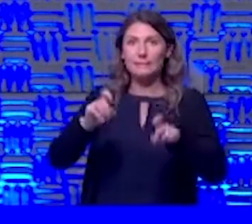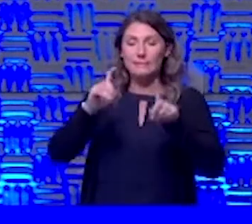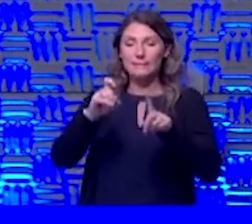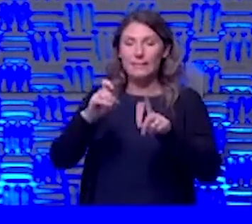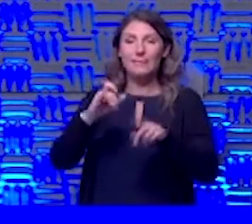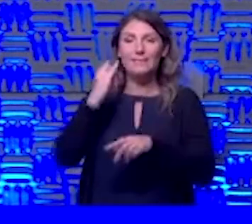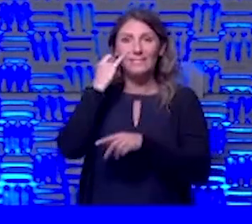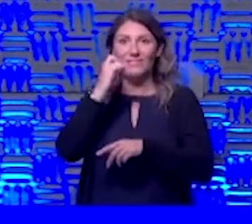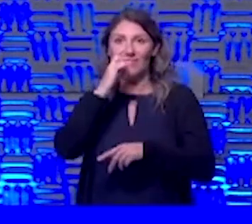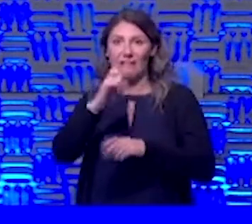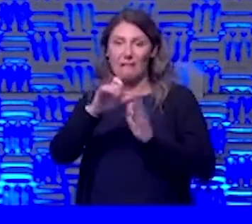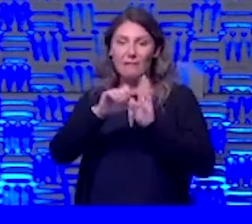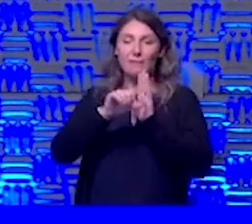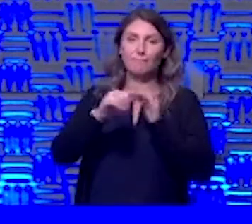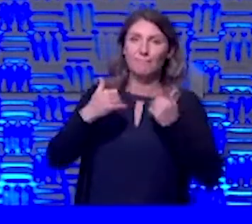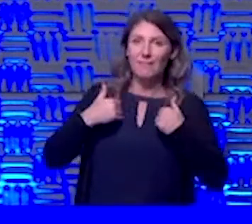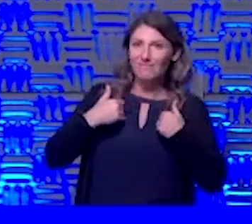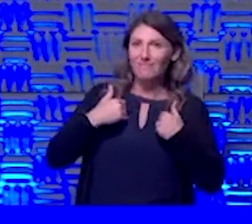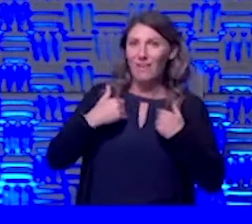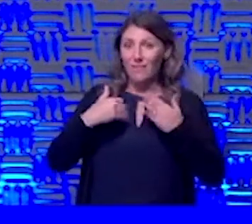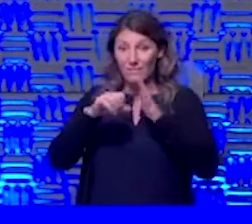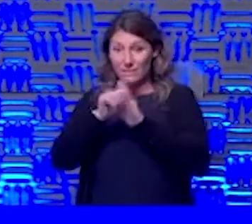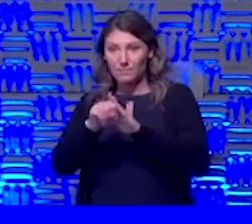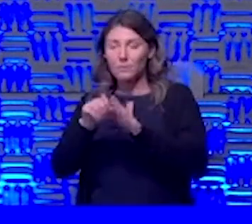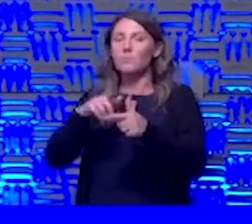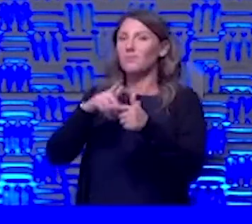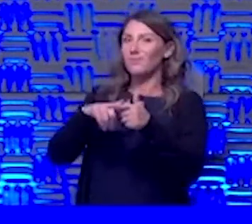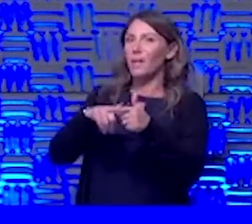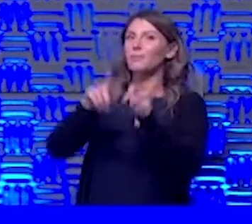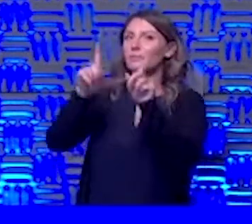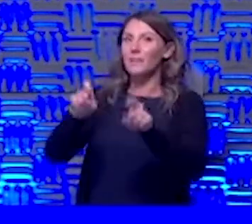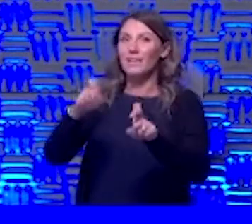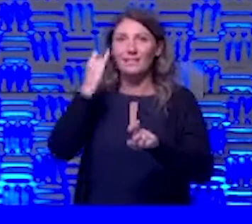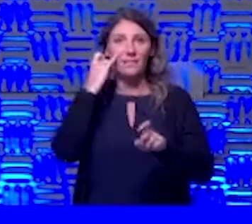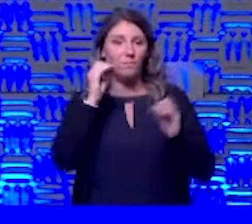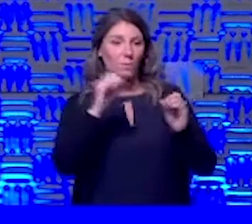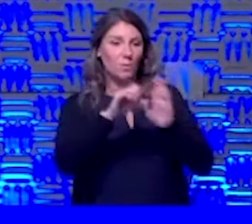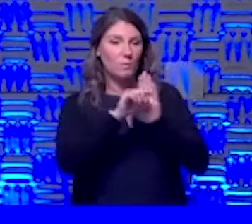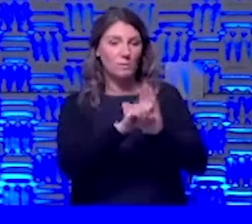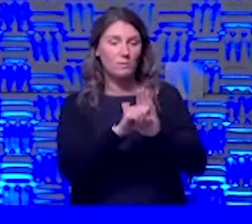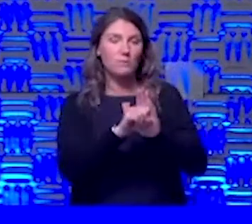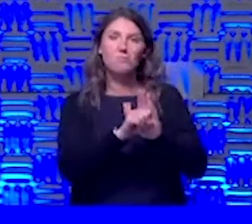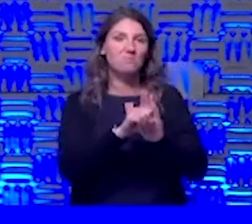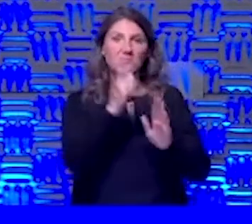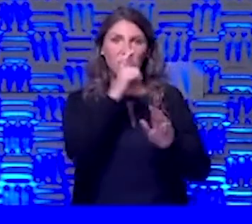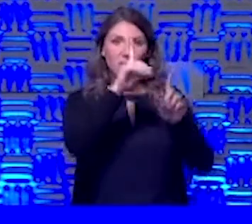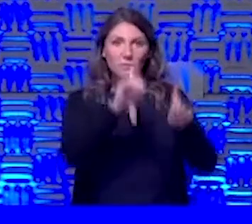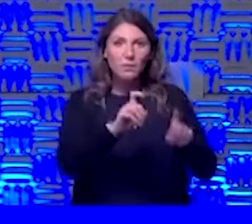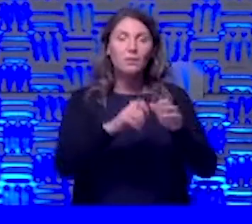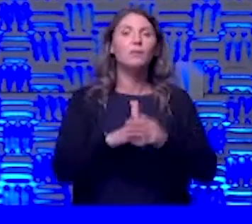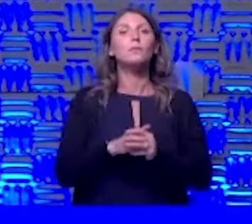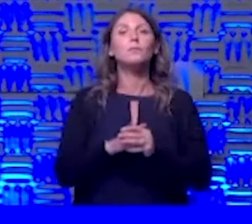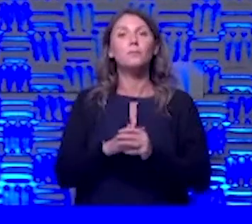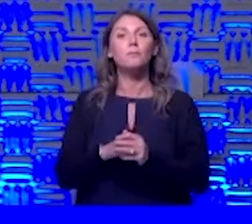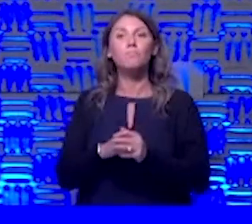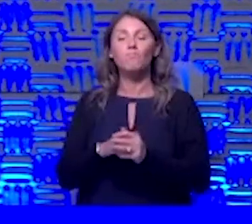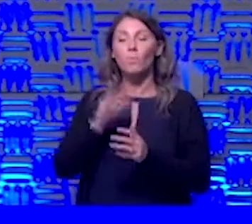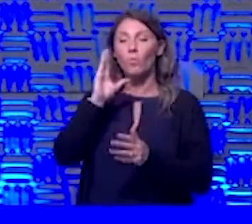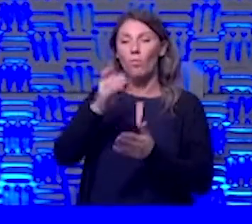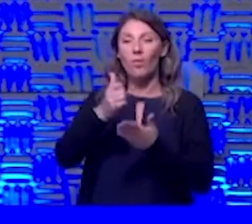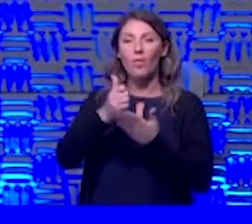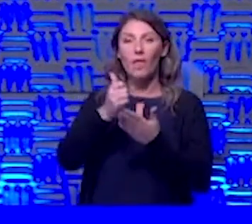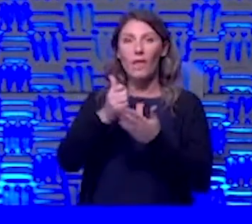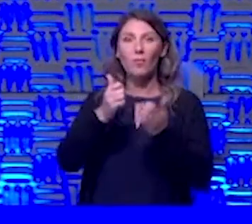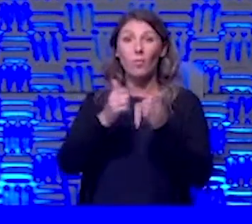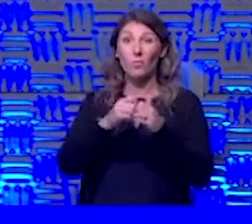that's because that test is really good for that day or maybe the next day, and that window is very short. This will help with testing capacity,